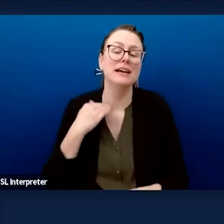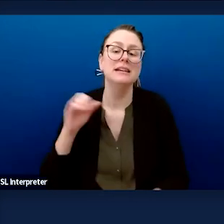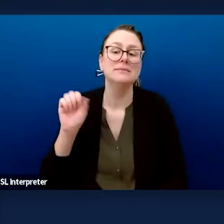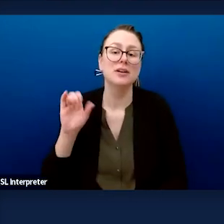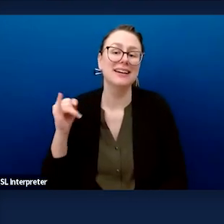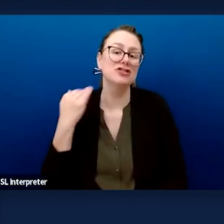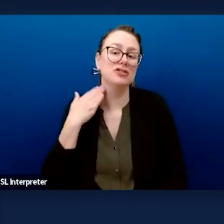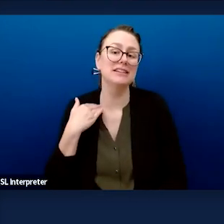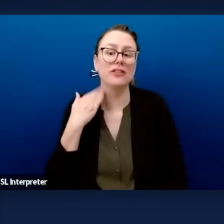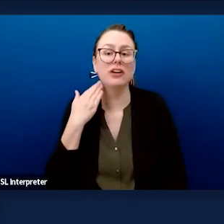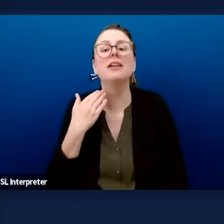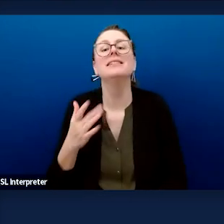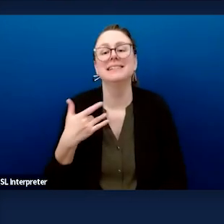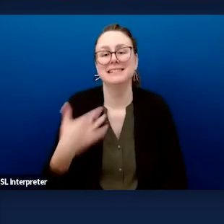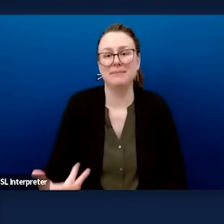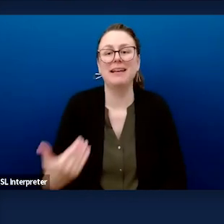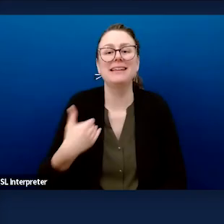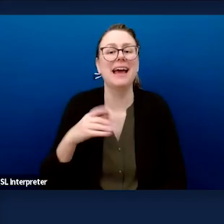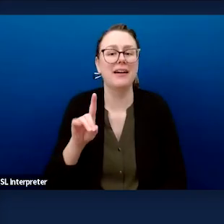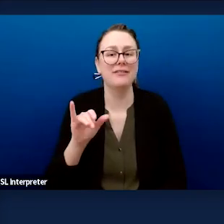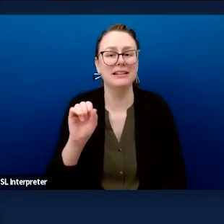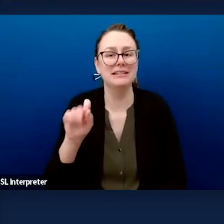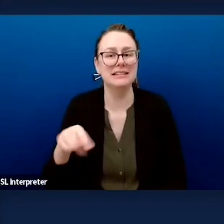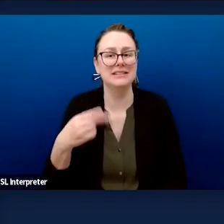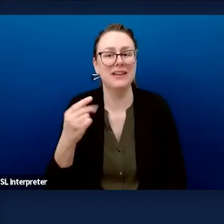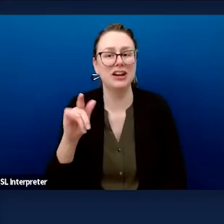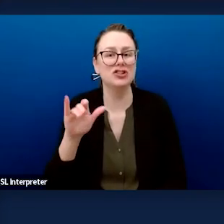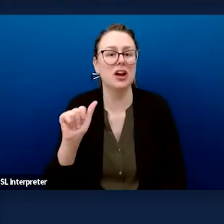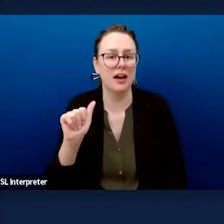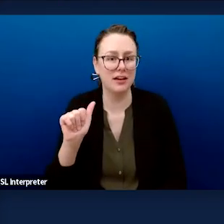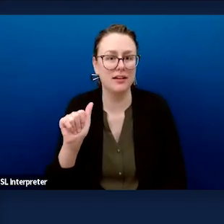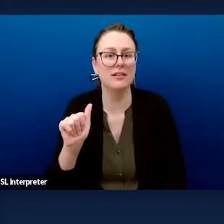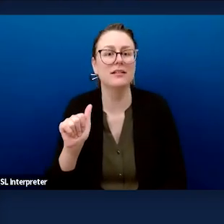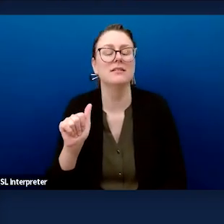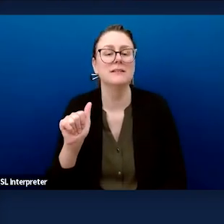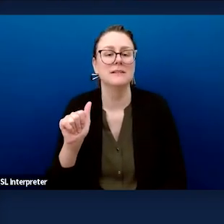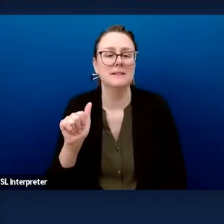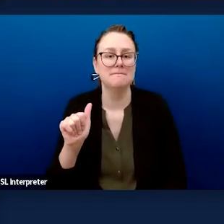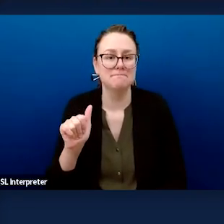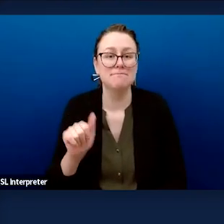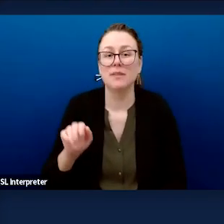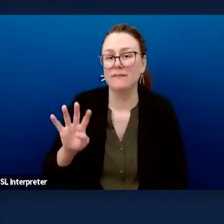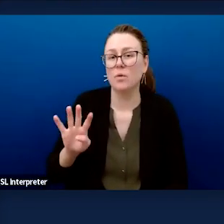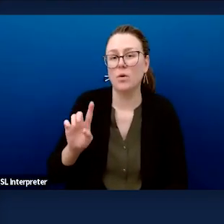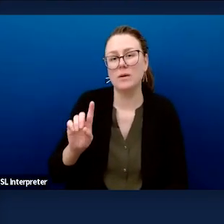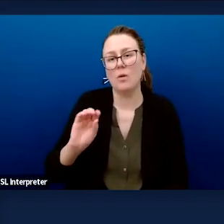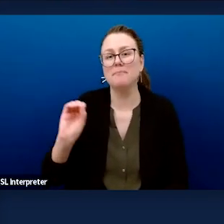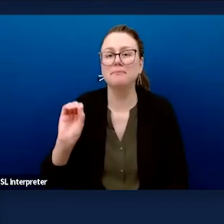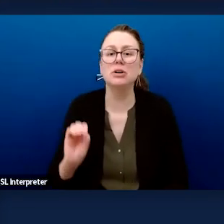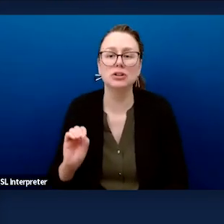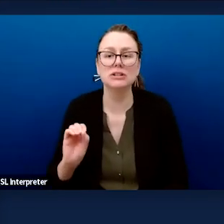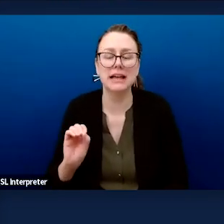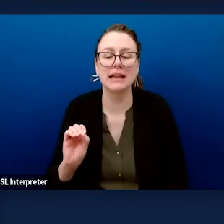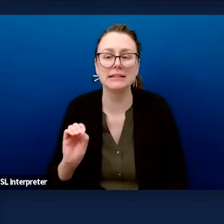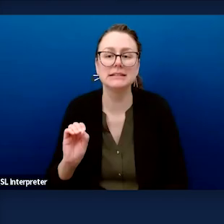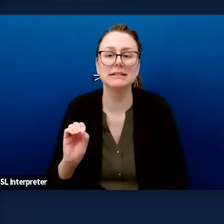people oftentimes have dysphagia, especially early on after the injury, and 41% approximately.